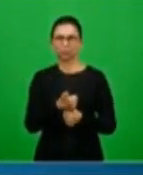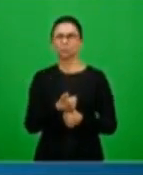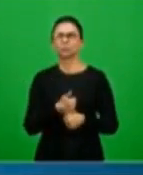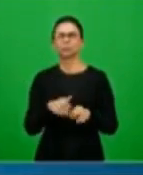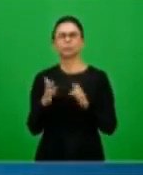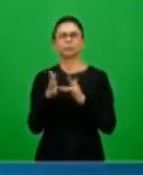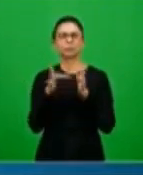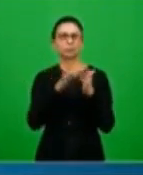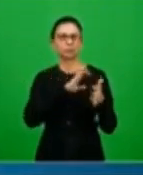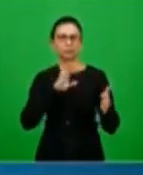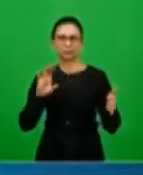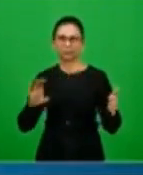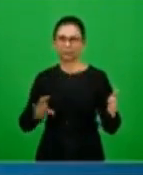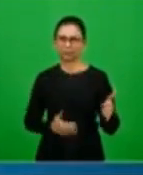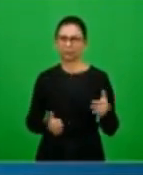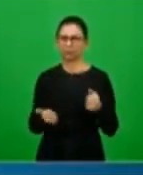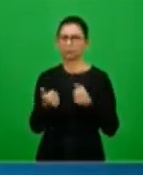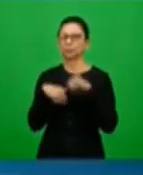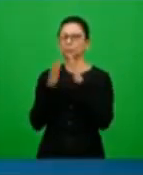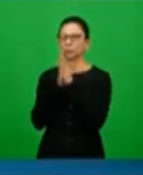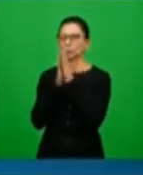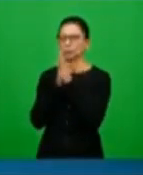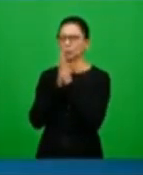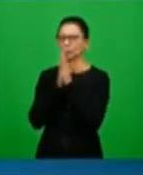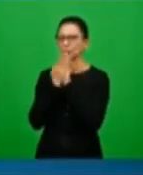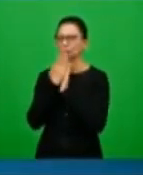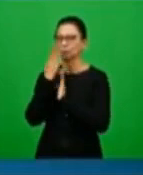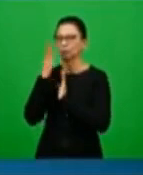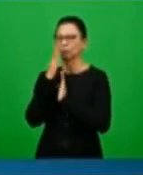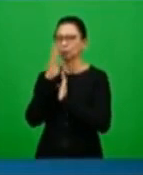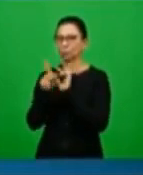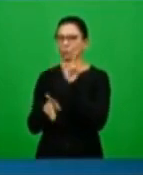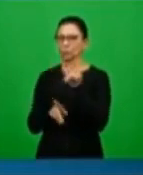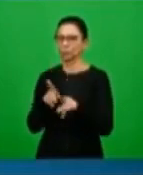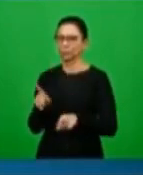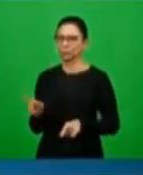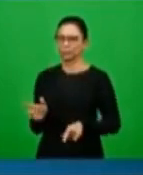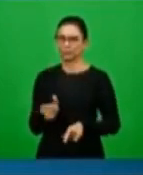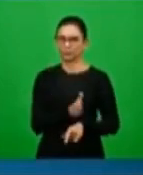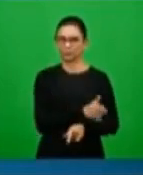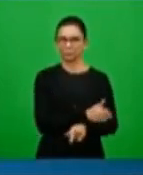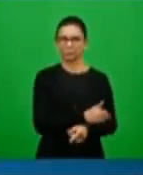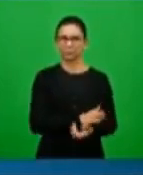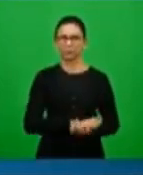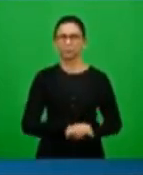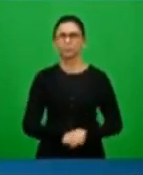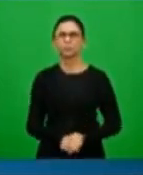Jesus the only unreplaceable mediator, and Jesus our intercessor. So let's read the text.